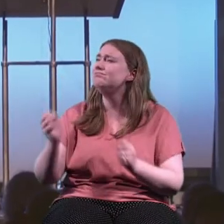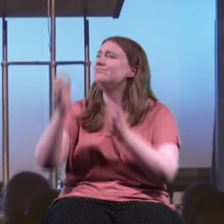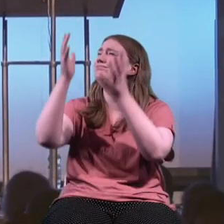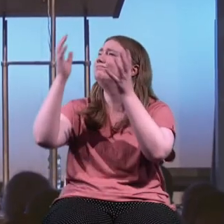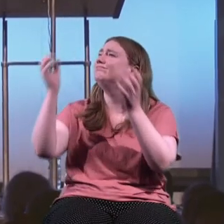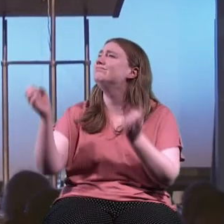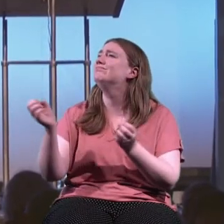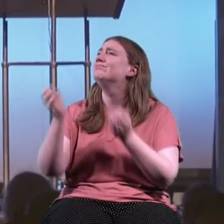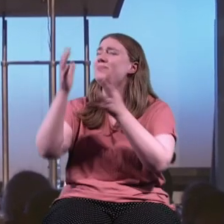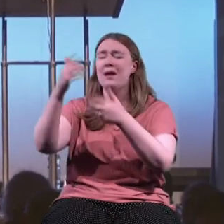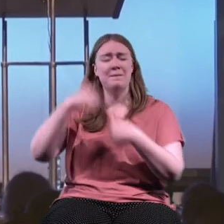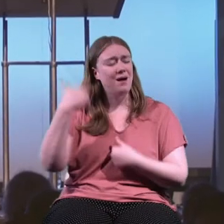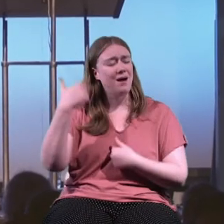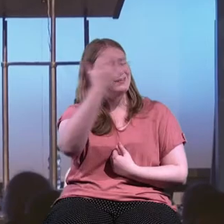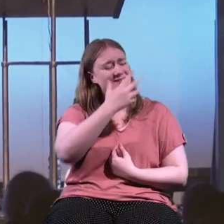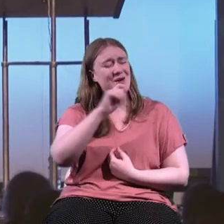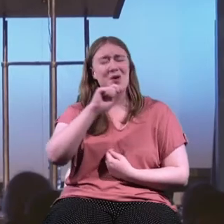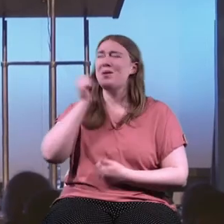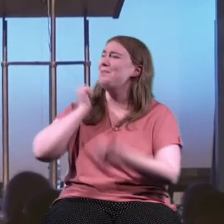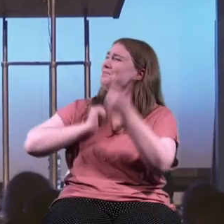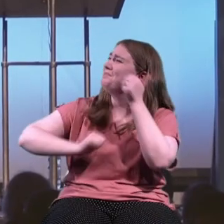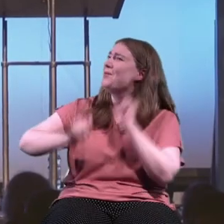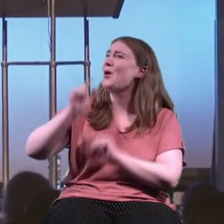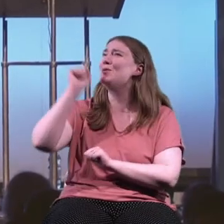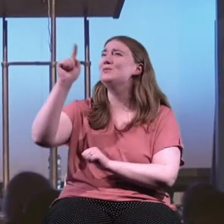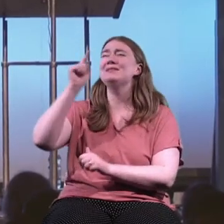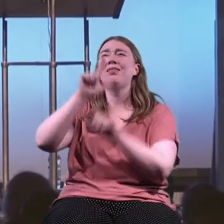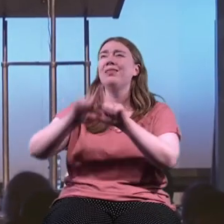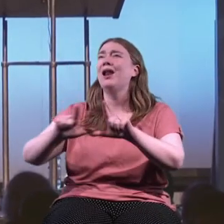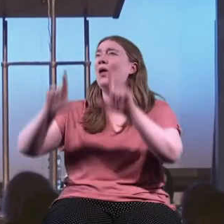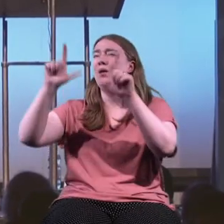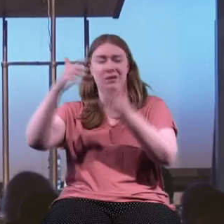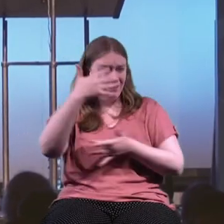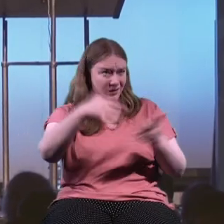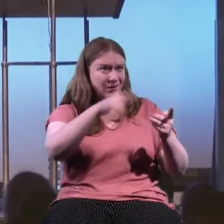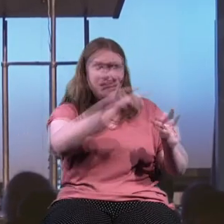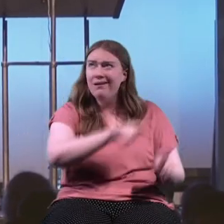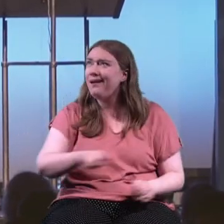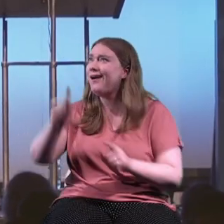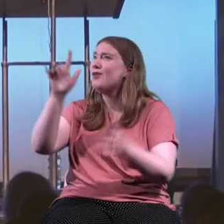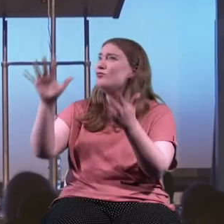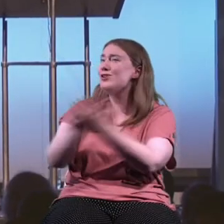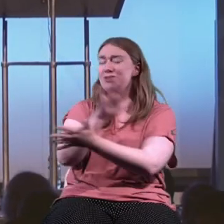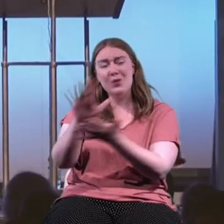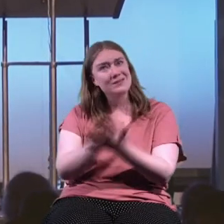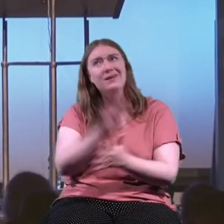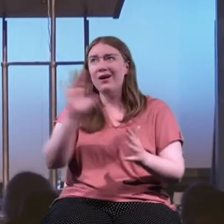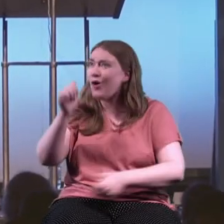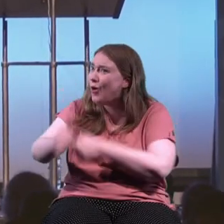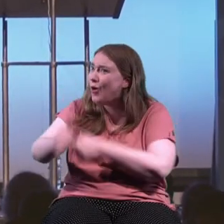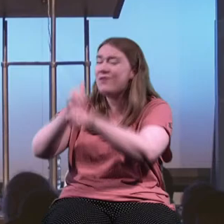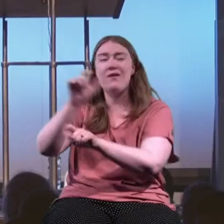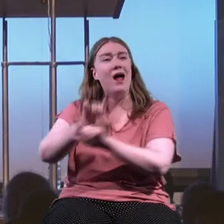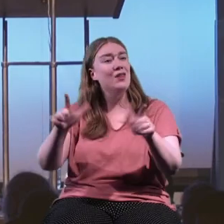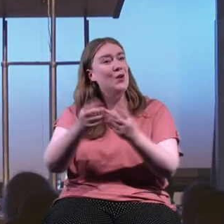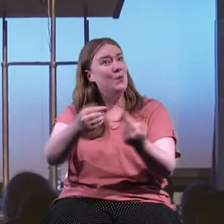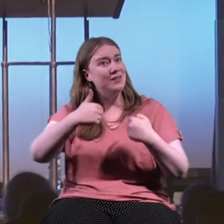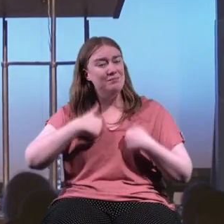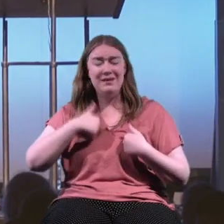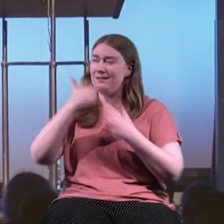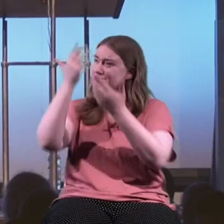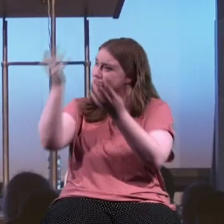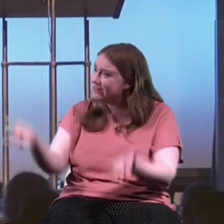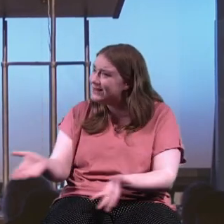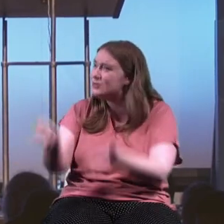soul will boast in the Lord. Let the afflicted hear and rejoice. Glorify the Lord with me. Let us exalt his